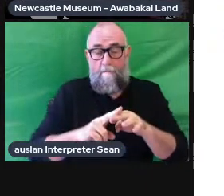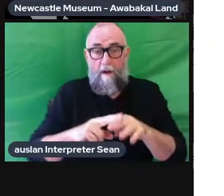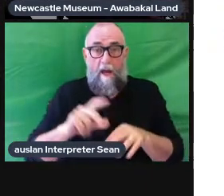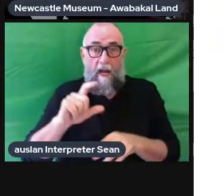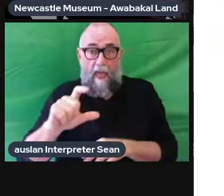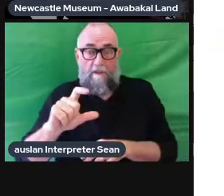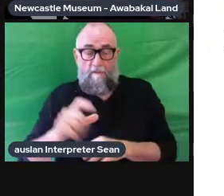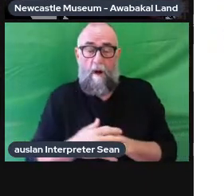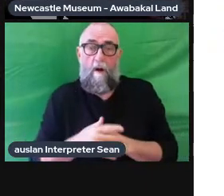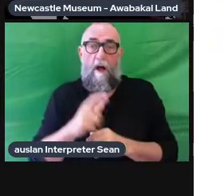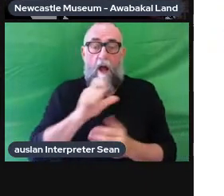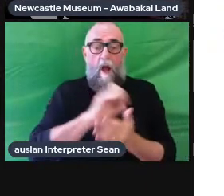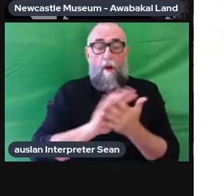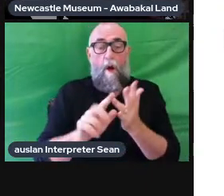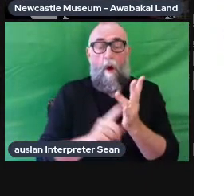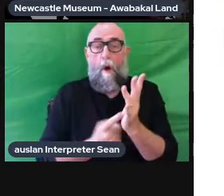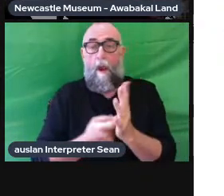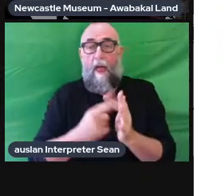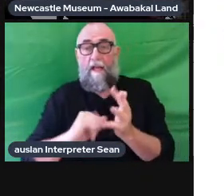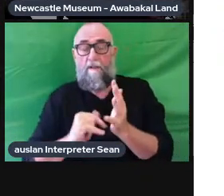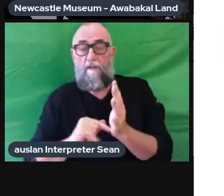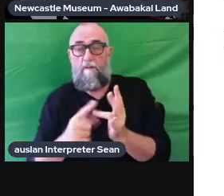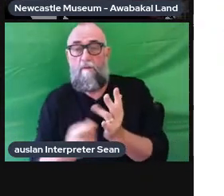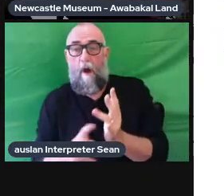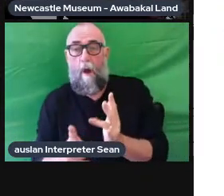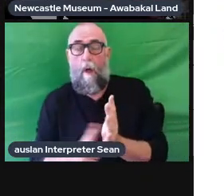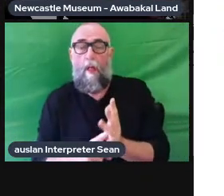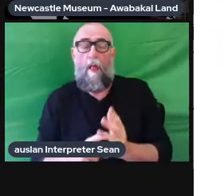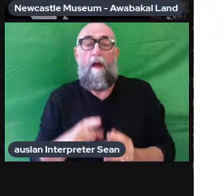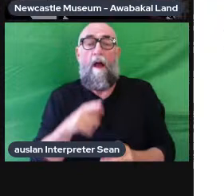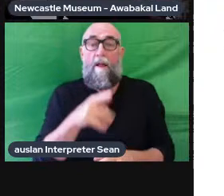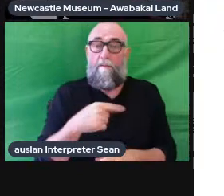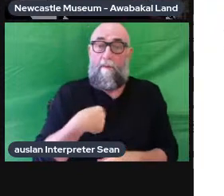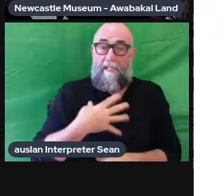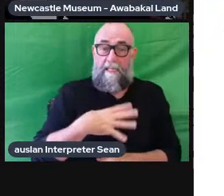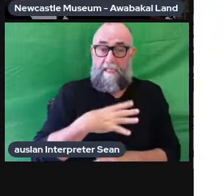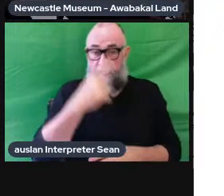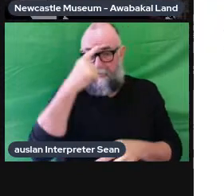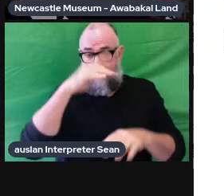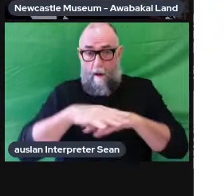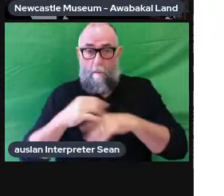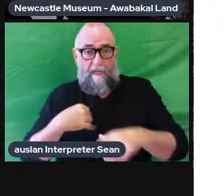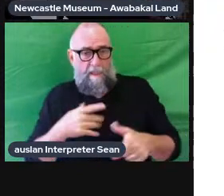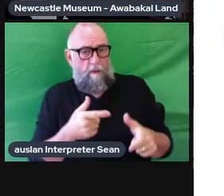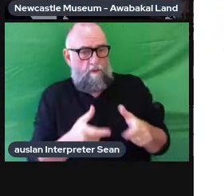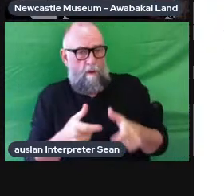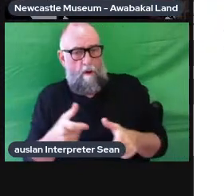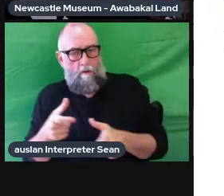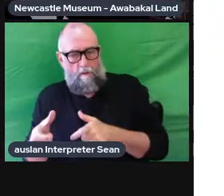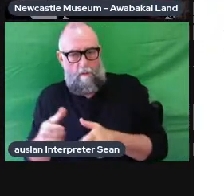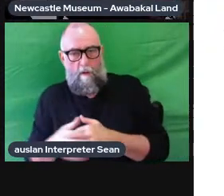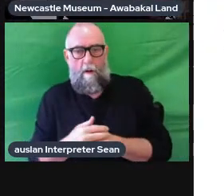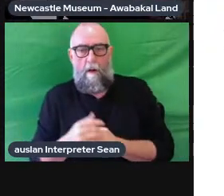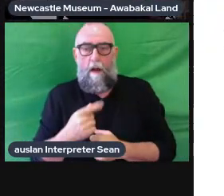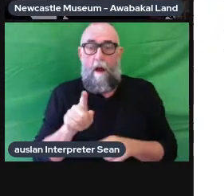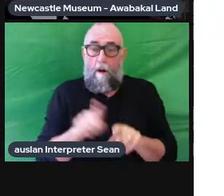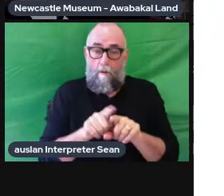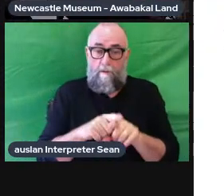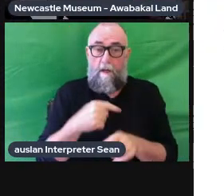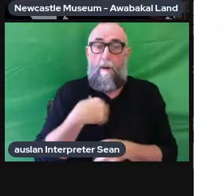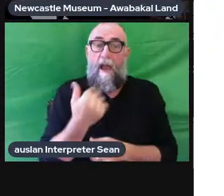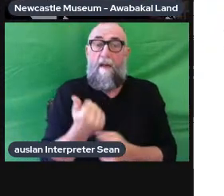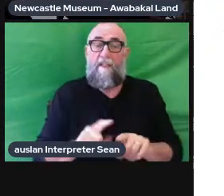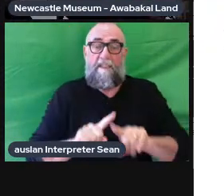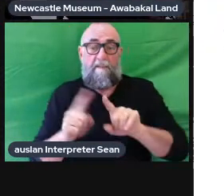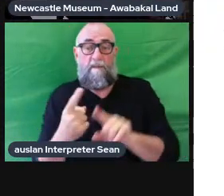low, and the good cholesterol, which we want to keep high. And we also have a different type of fat called triglycerides,